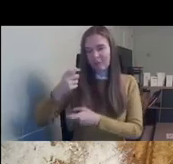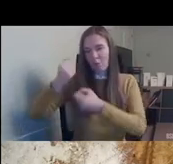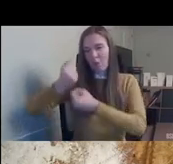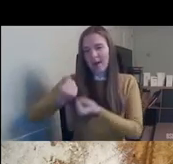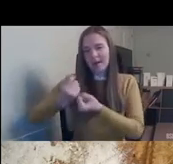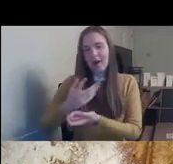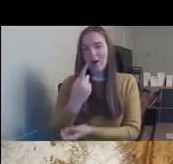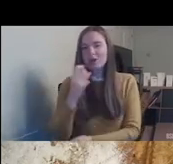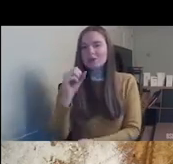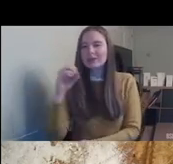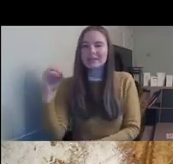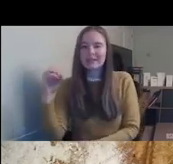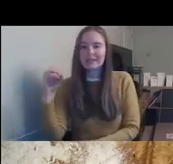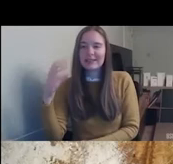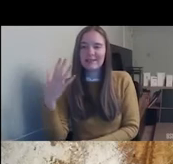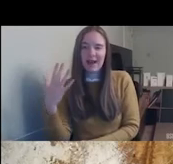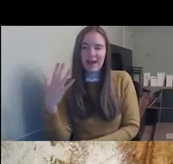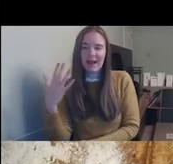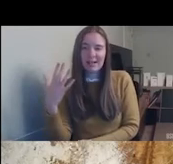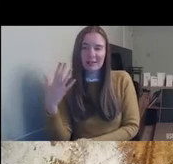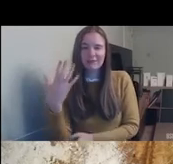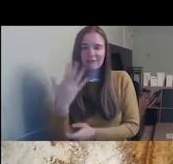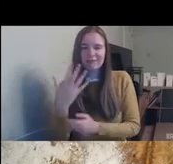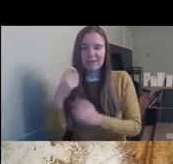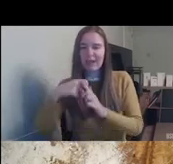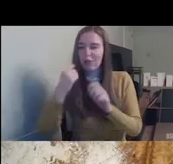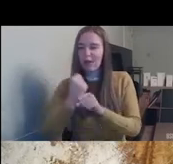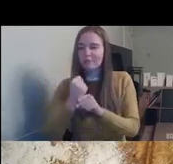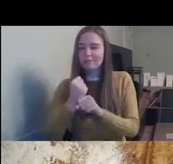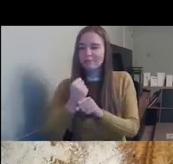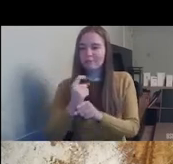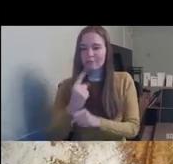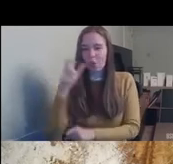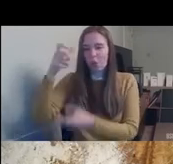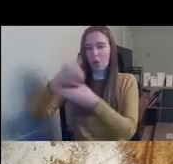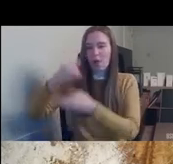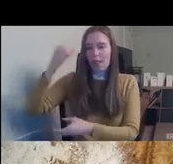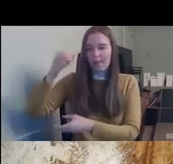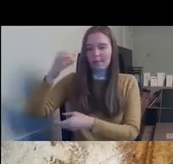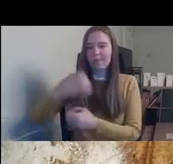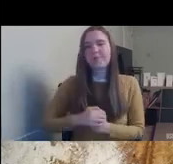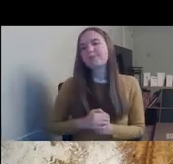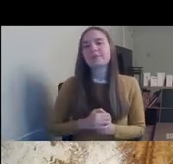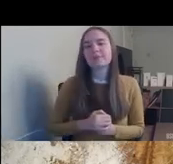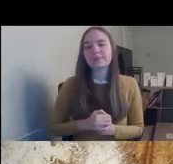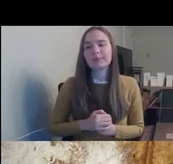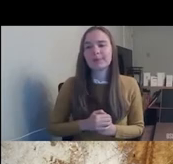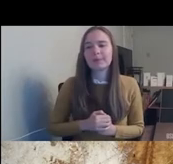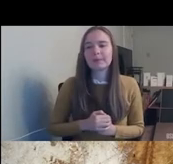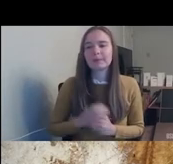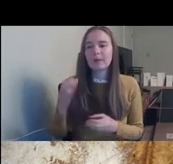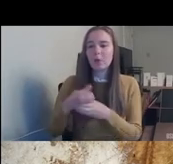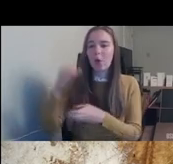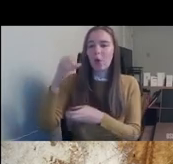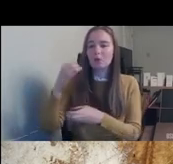165 kilos per column. And the columns were wood that we used.